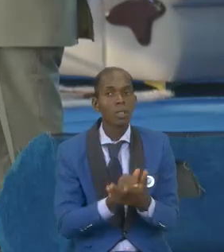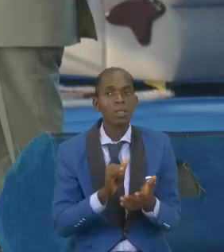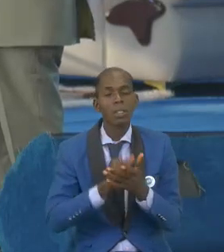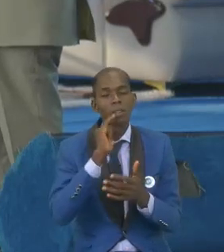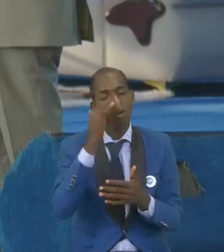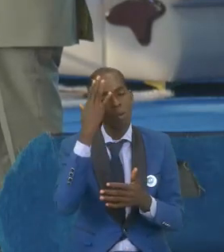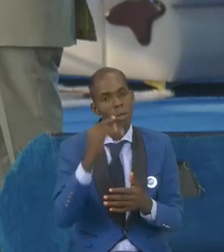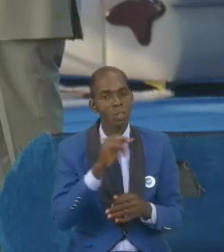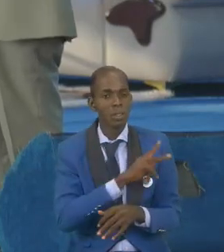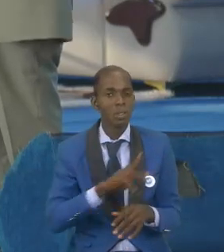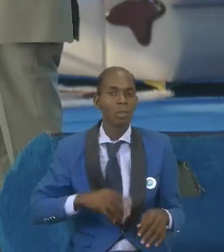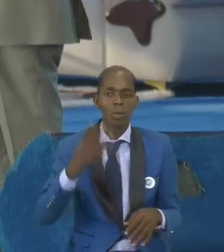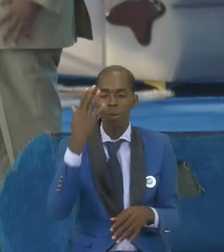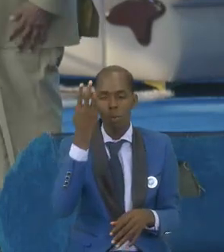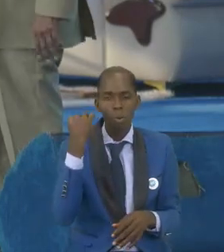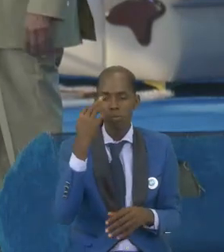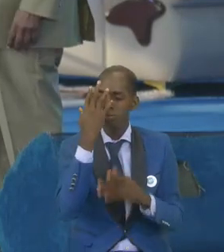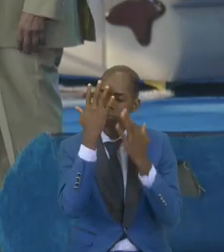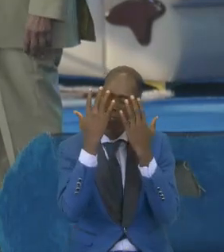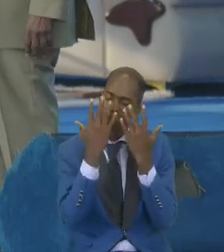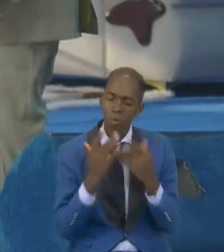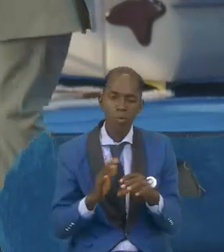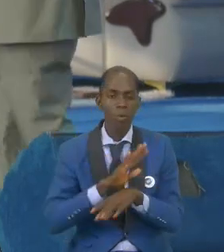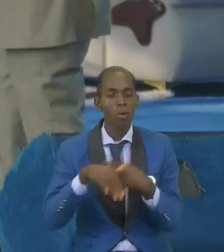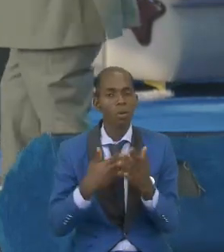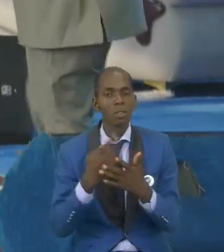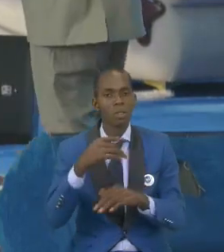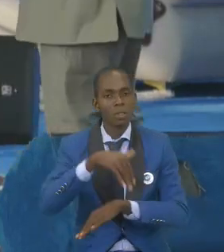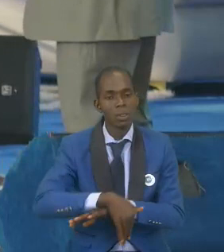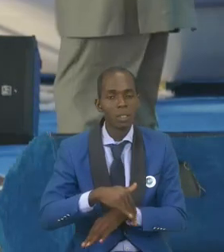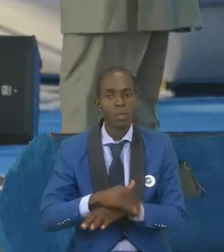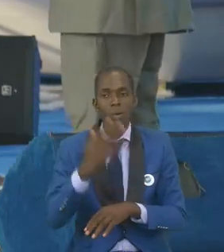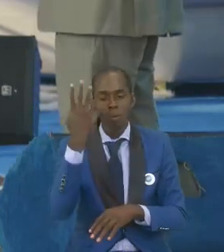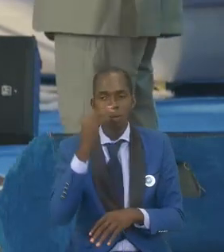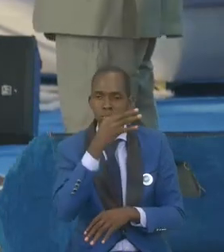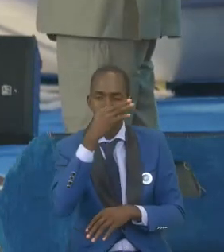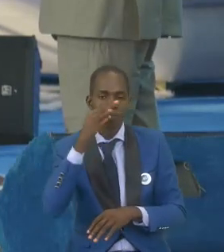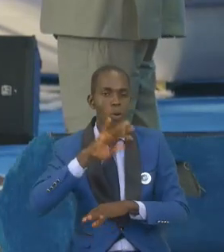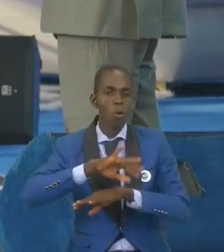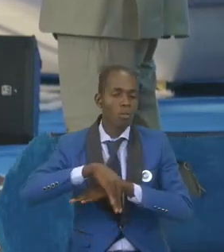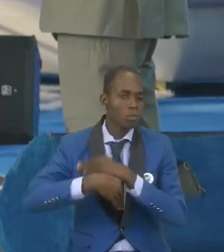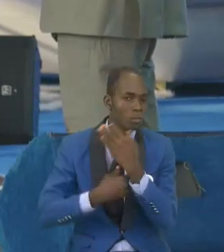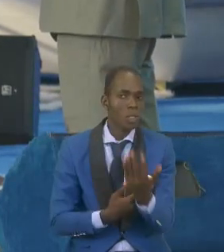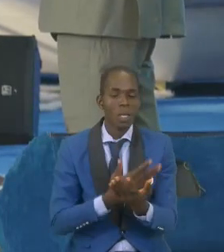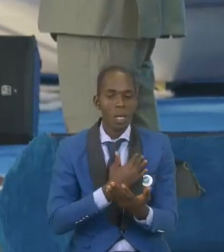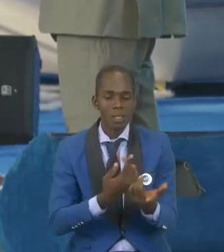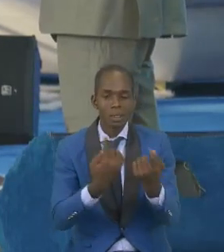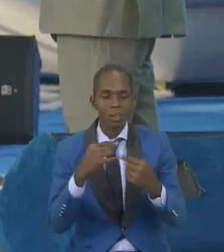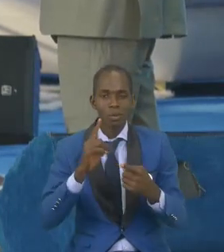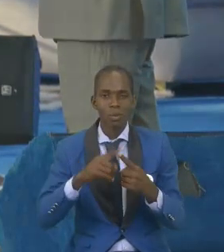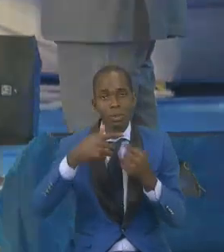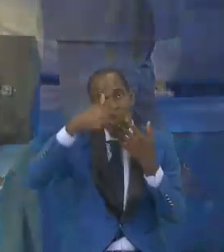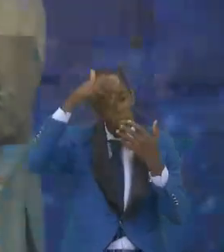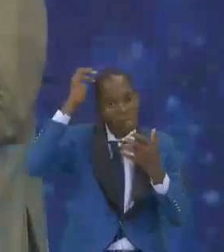the night. That's why he fasted all the night. That's why he came to the den of lions in